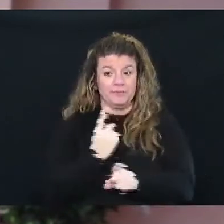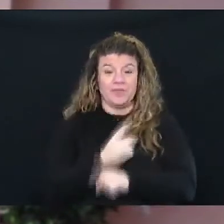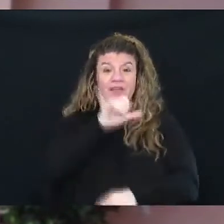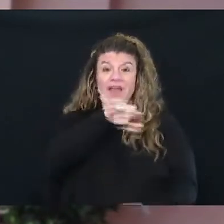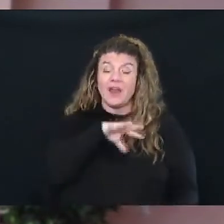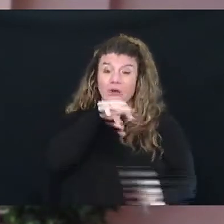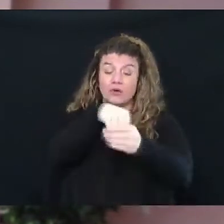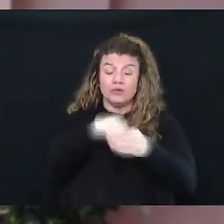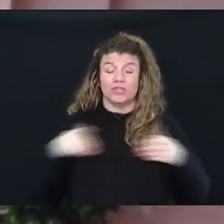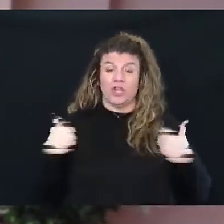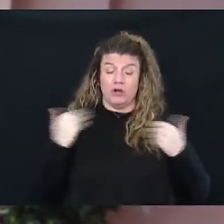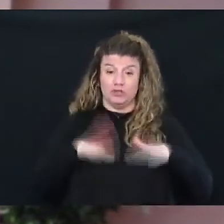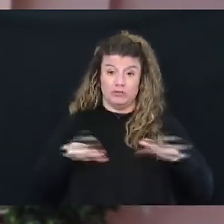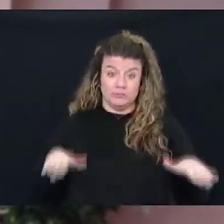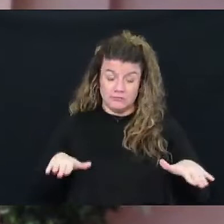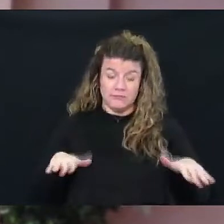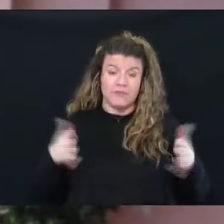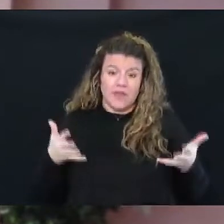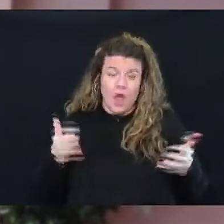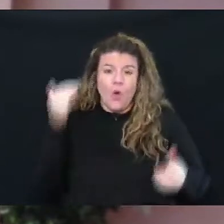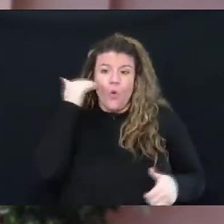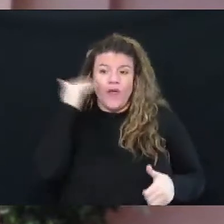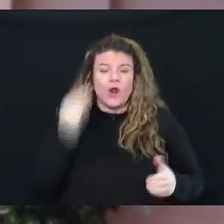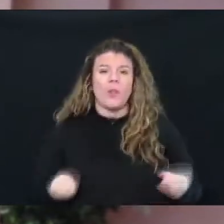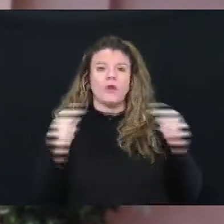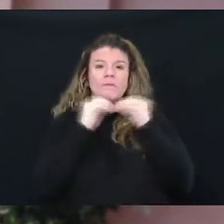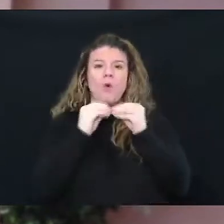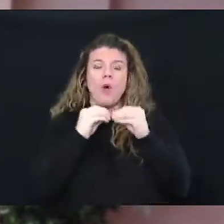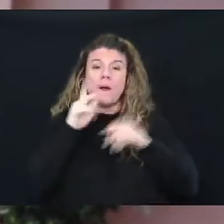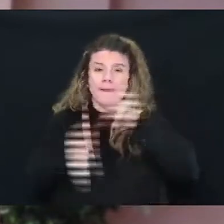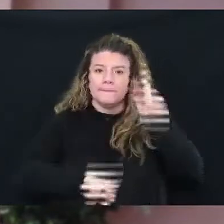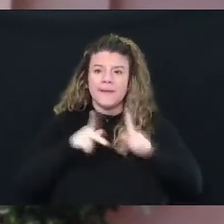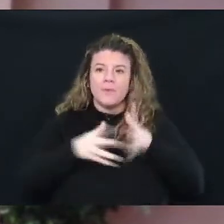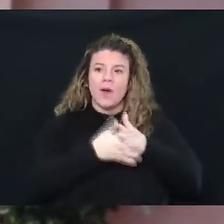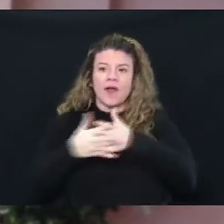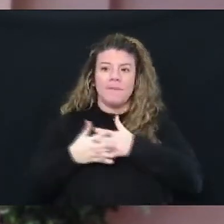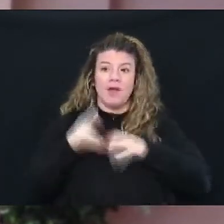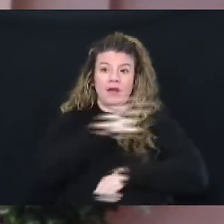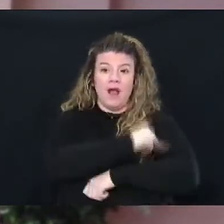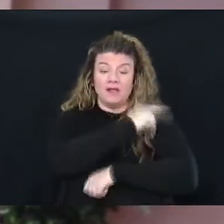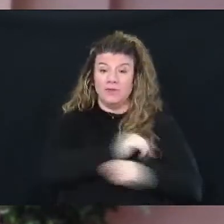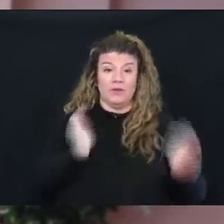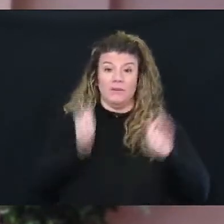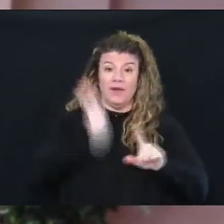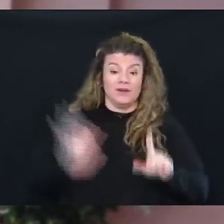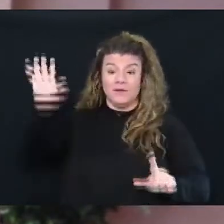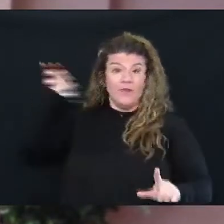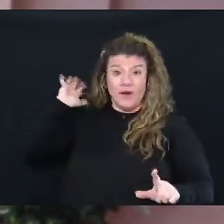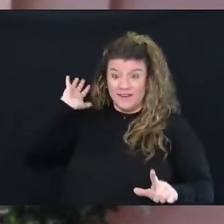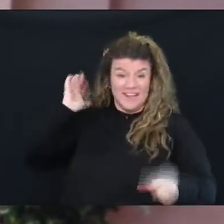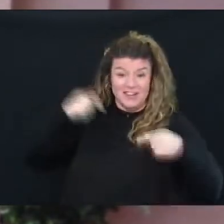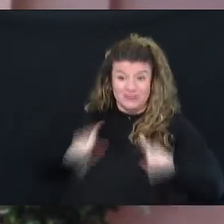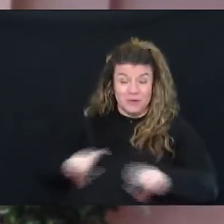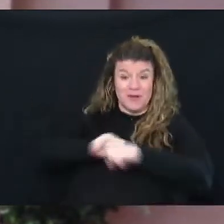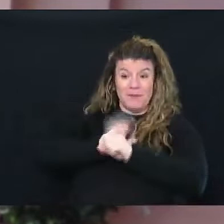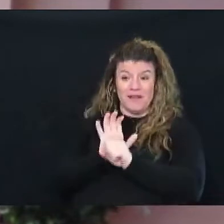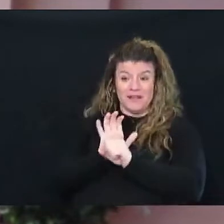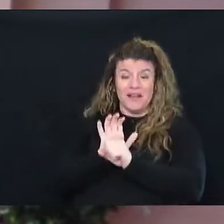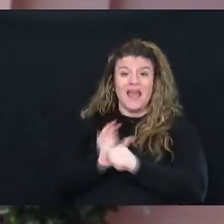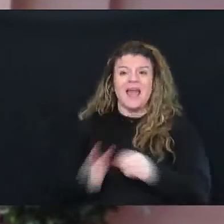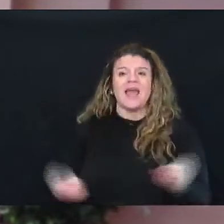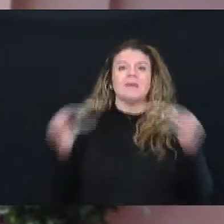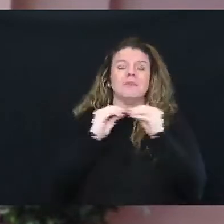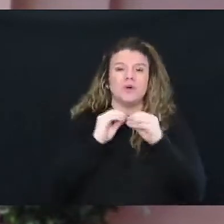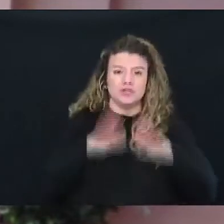children. We know that there are more people in American hospitals today than ever before in the pandemic, as well as more